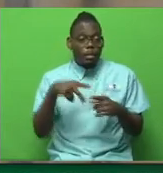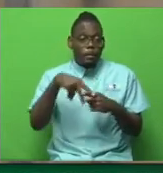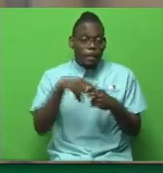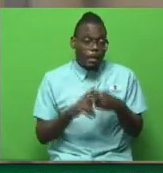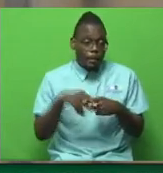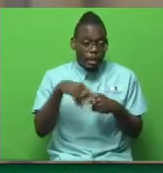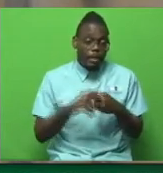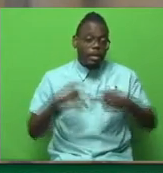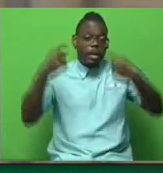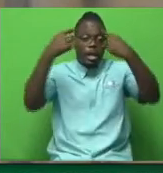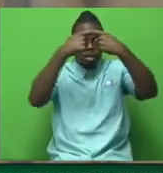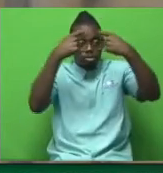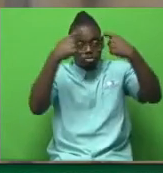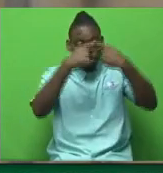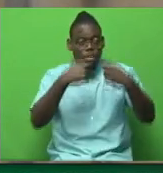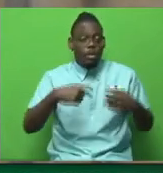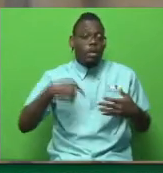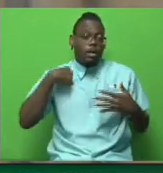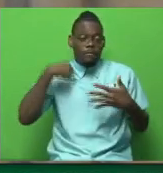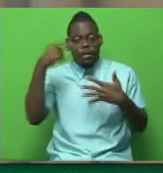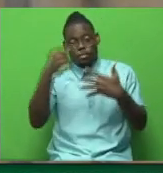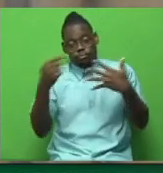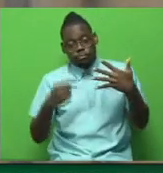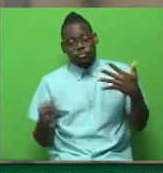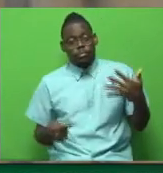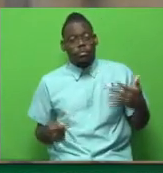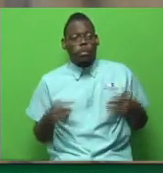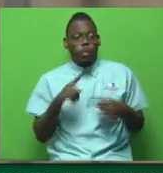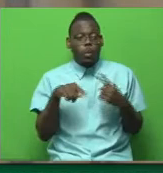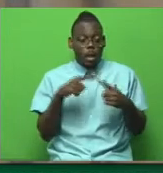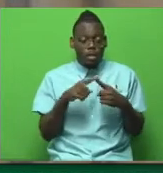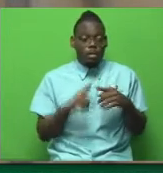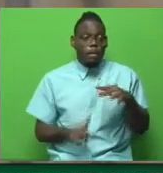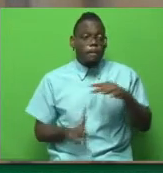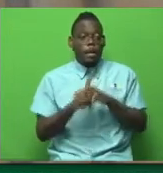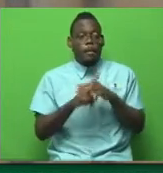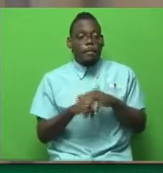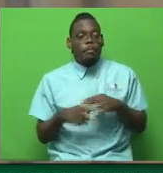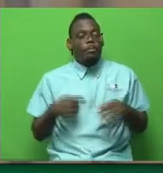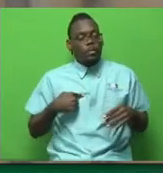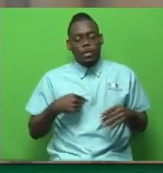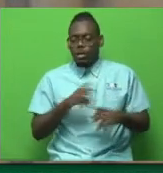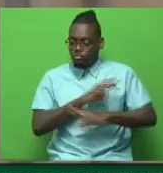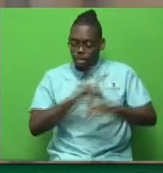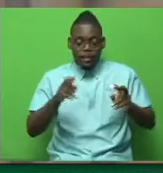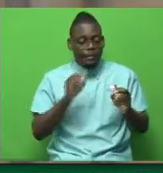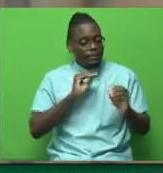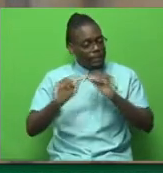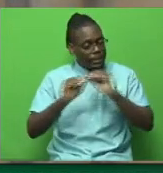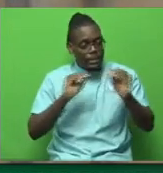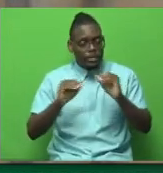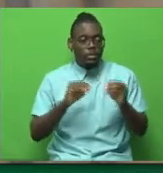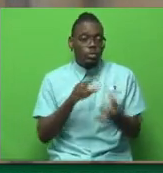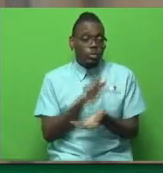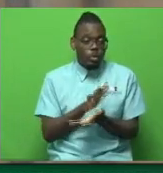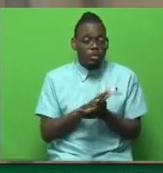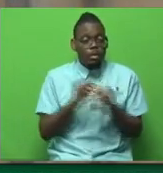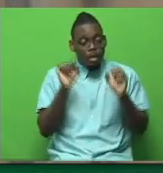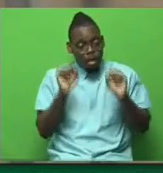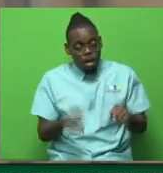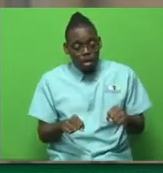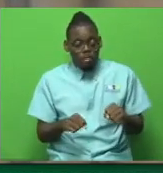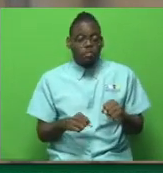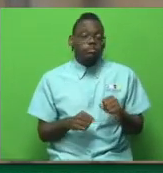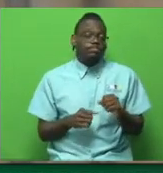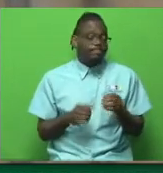and these things are taken care of as soon as they arise to ensure that school operations take place but the time has has come for